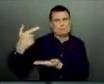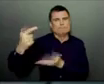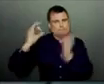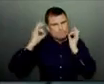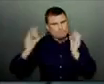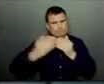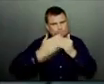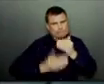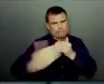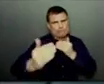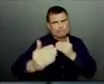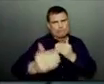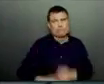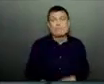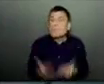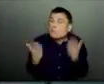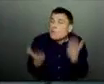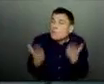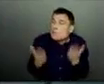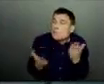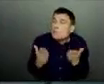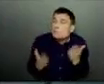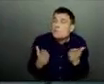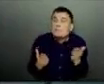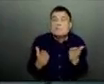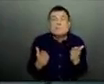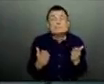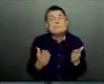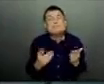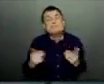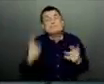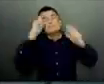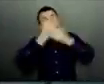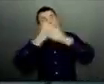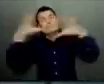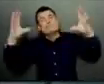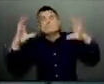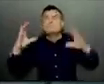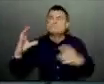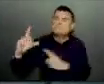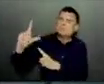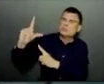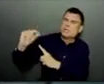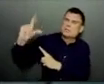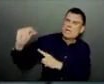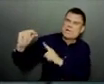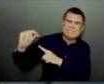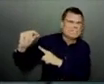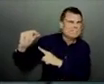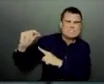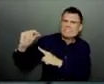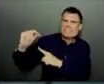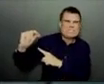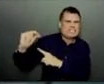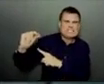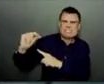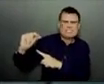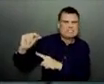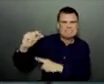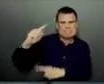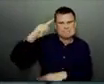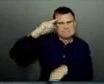us. As we came together in adversity in BC in the face of this global crisis,